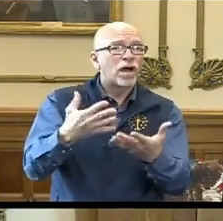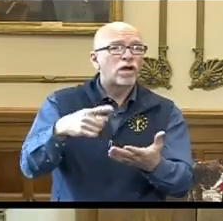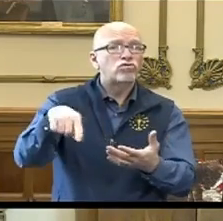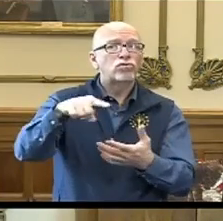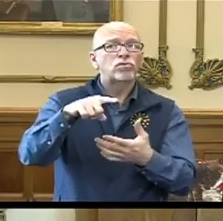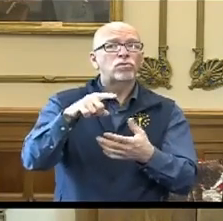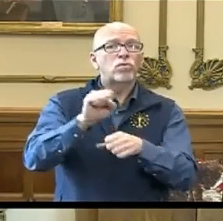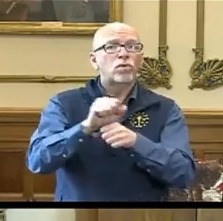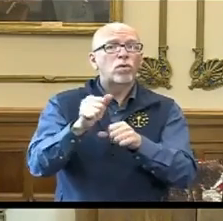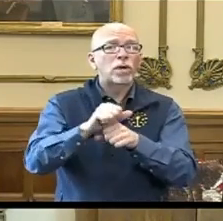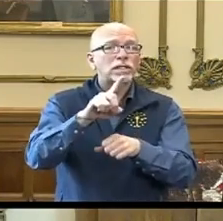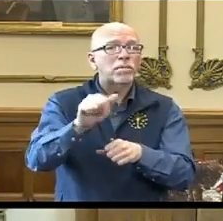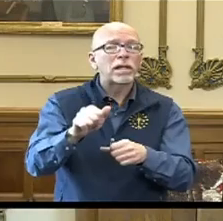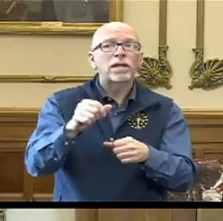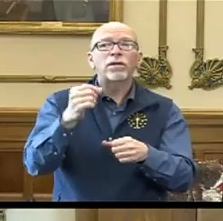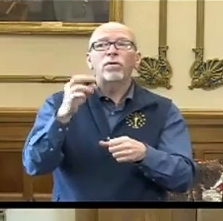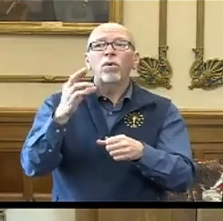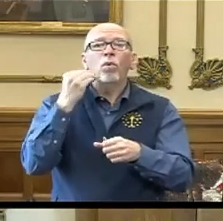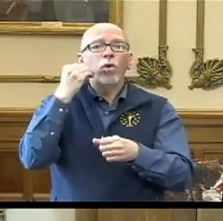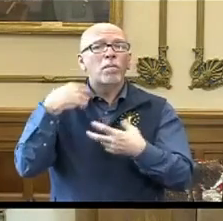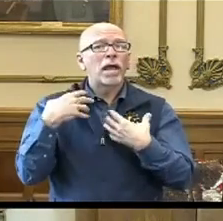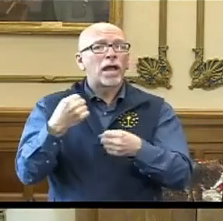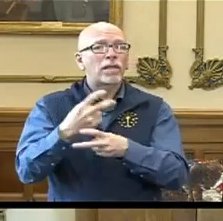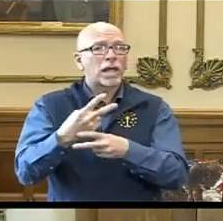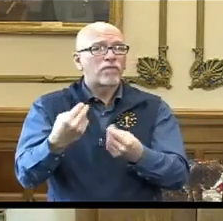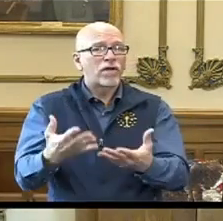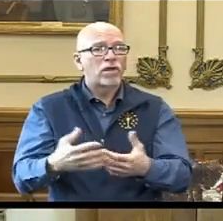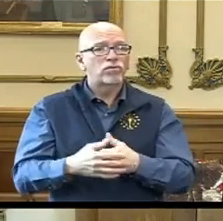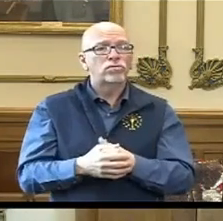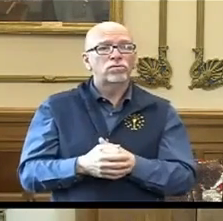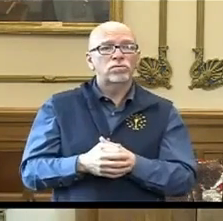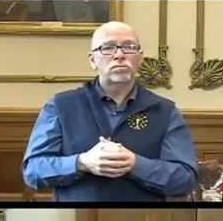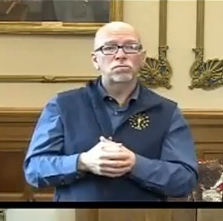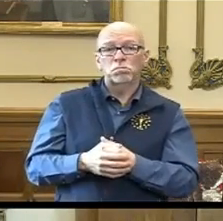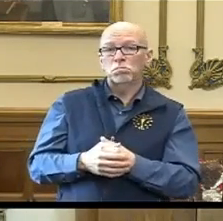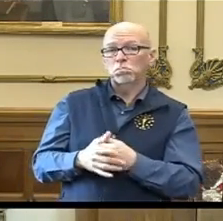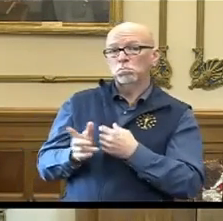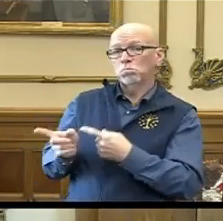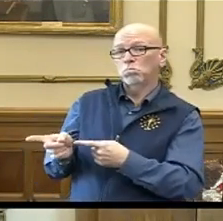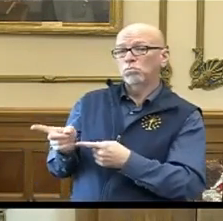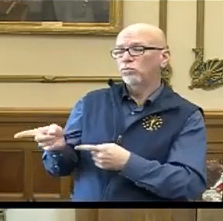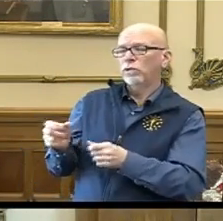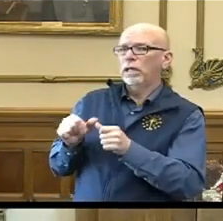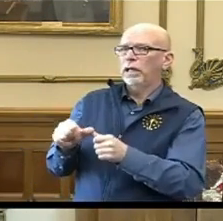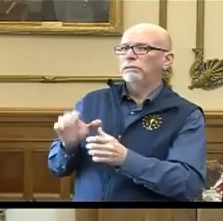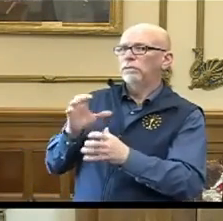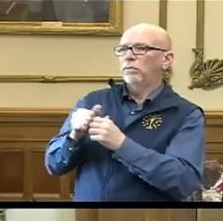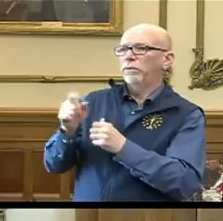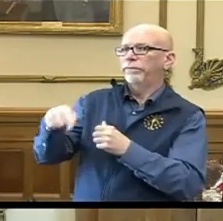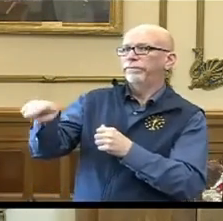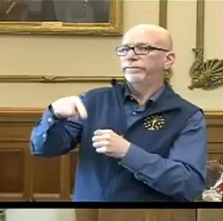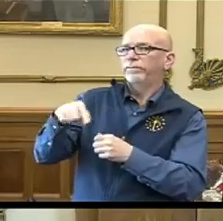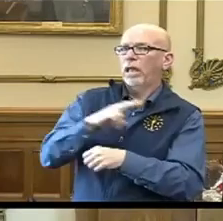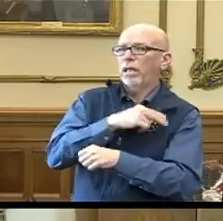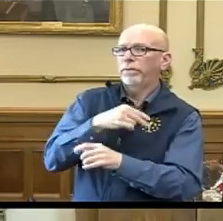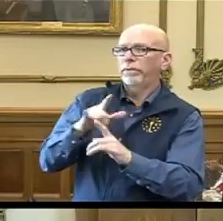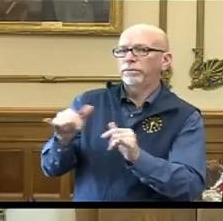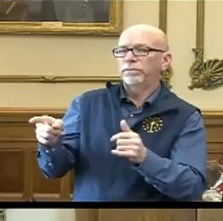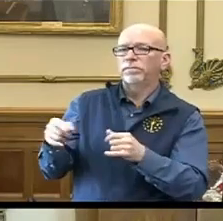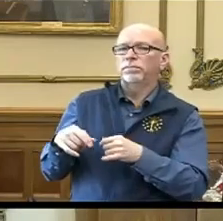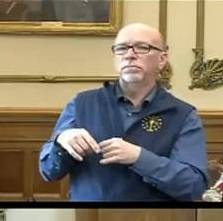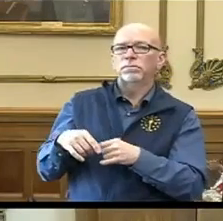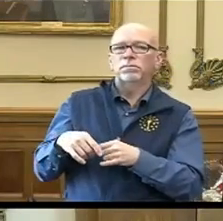with disability and home healthcare providers? Do you want to take that? You're in constant communication with all of our hospitals